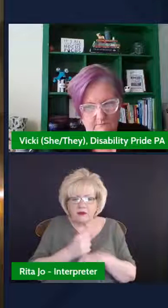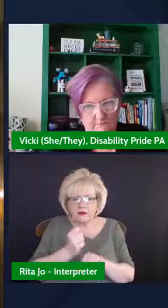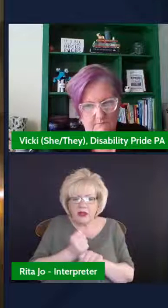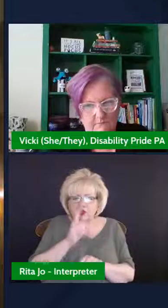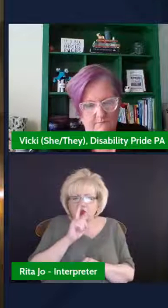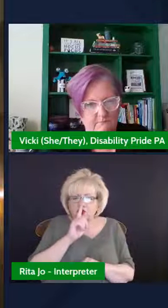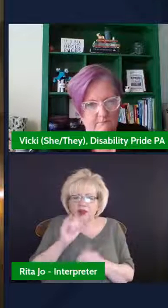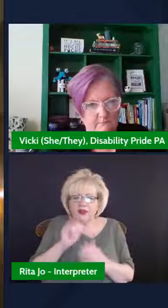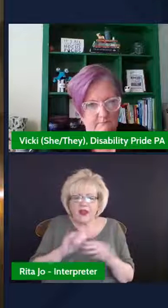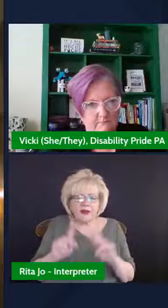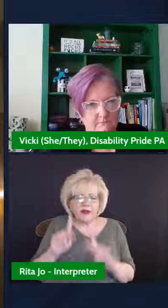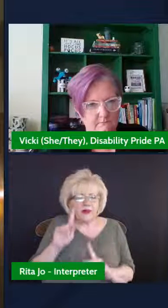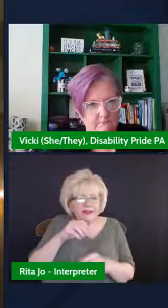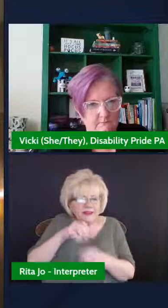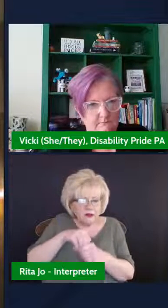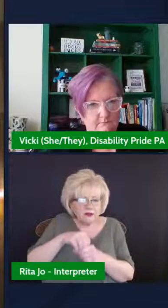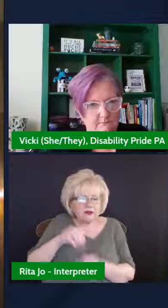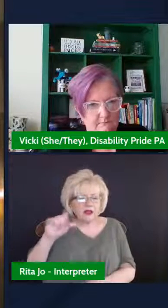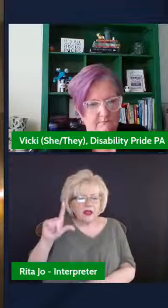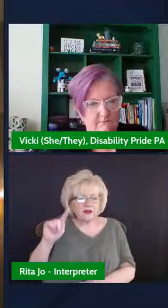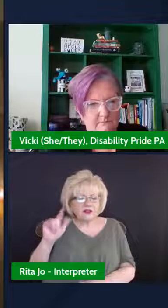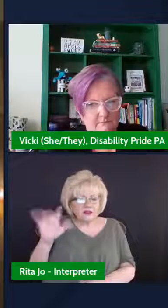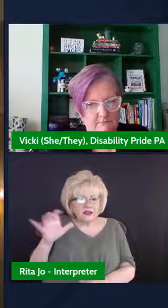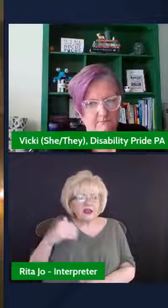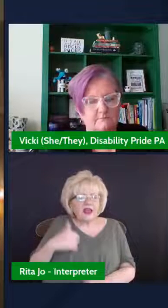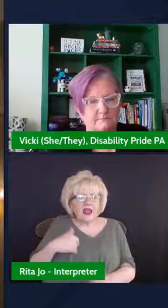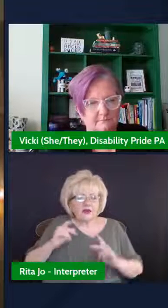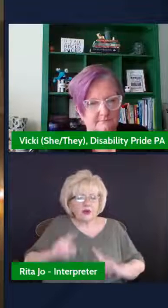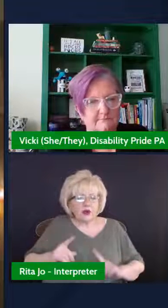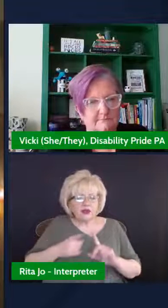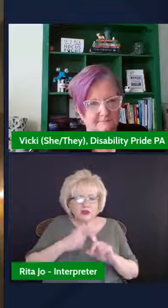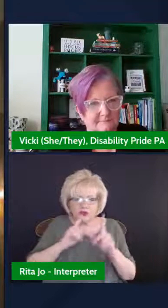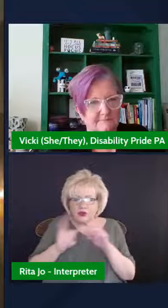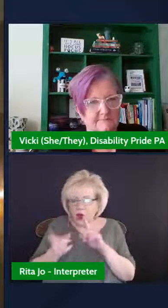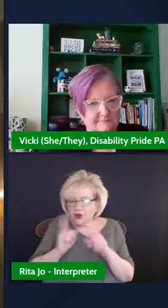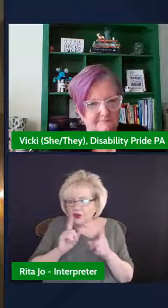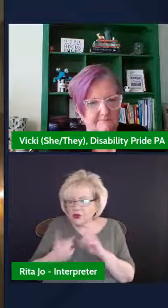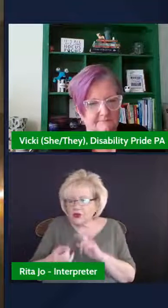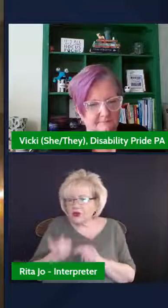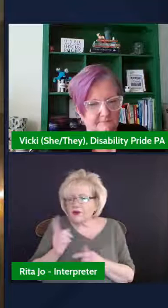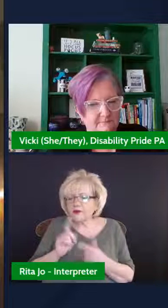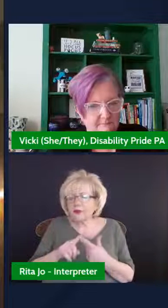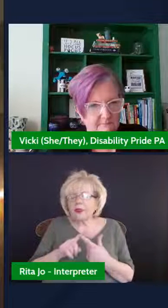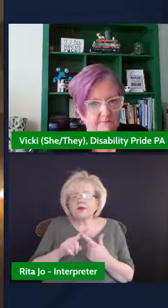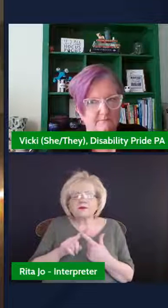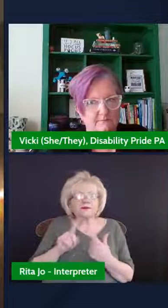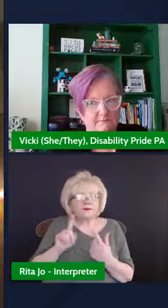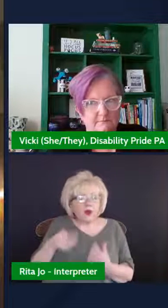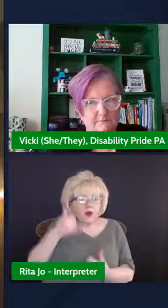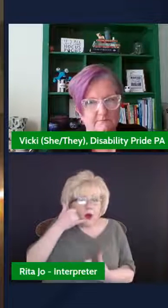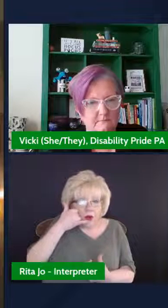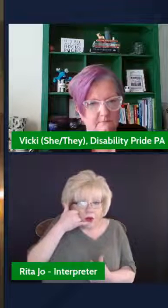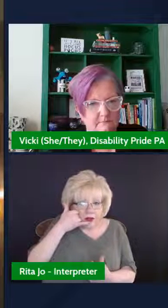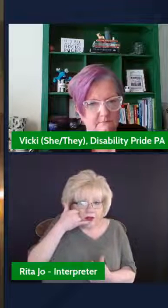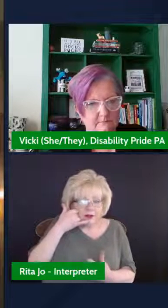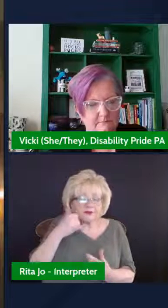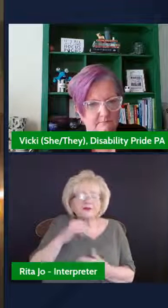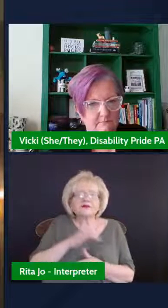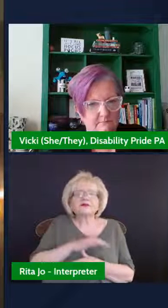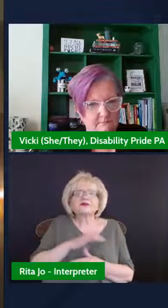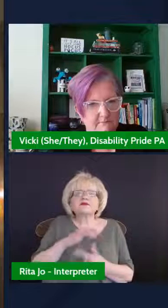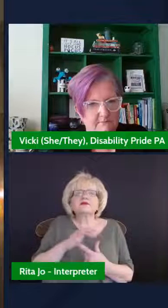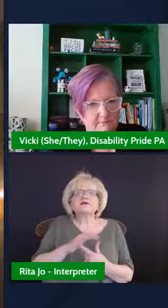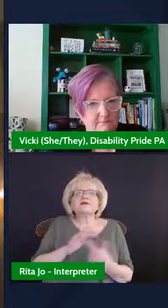in long-term care have somebody to talk to, have somebody to to call. And sometimes